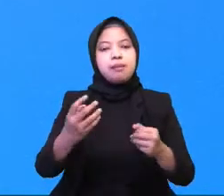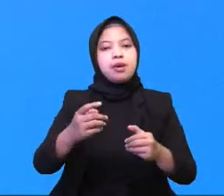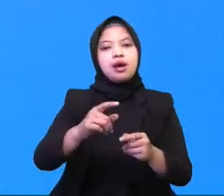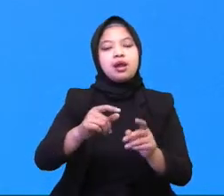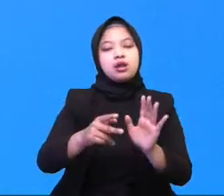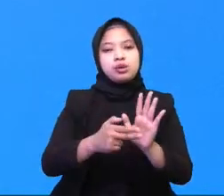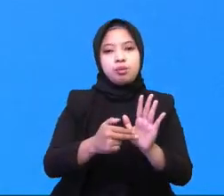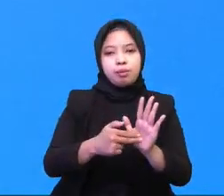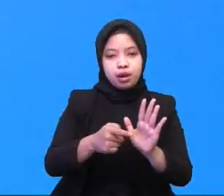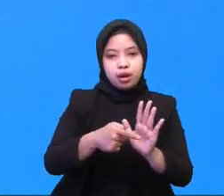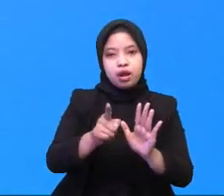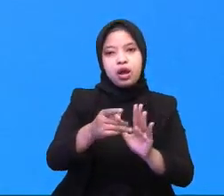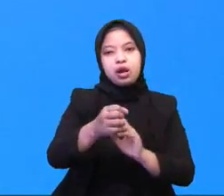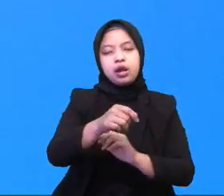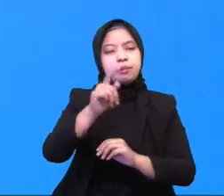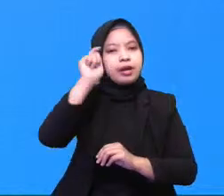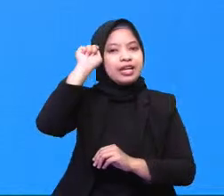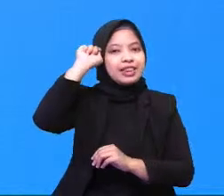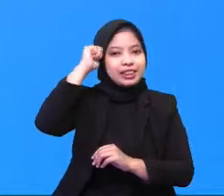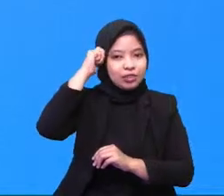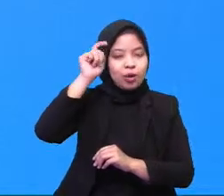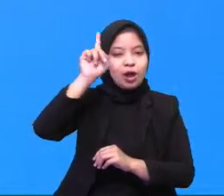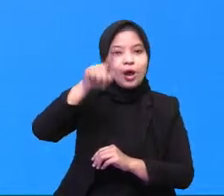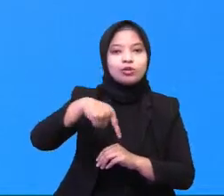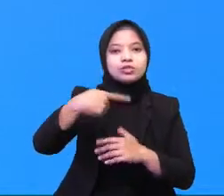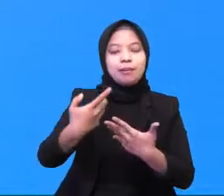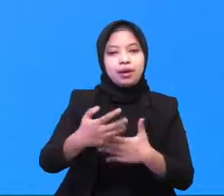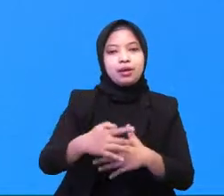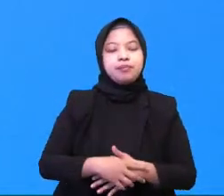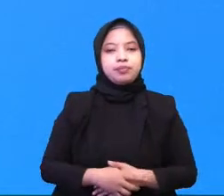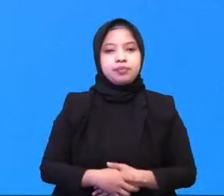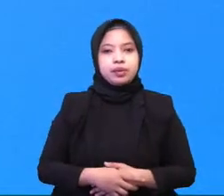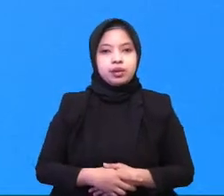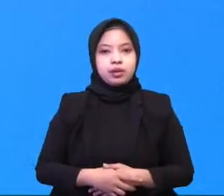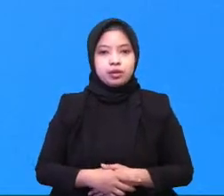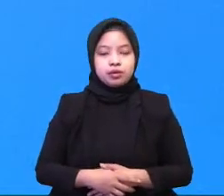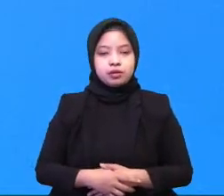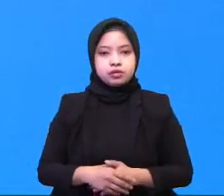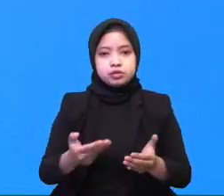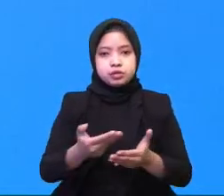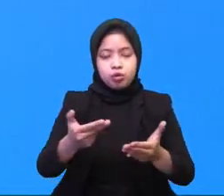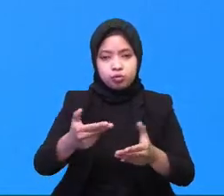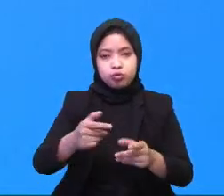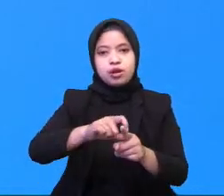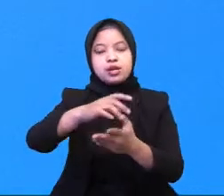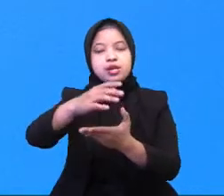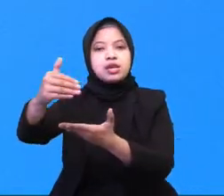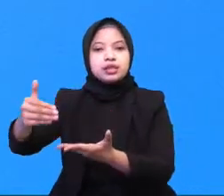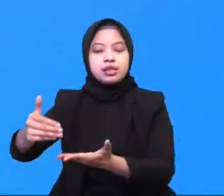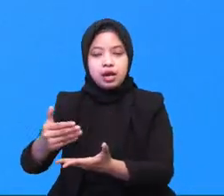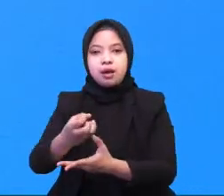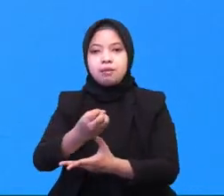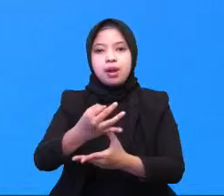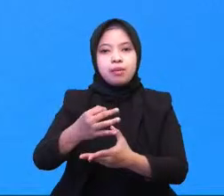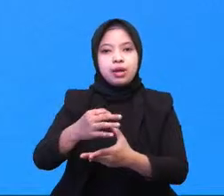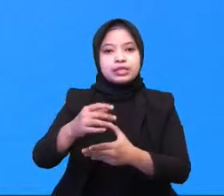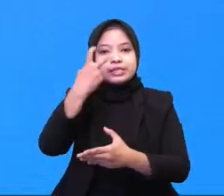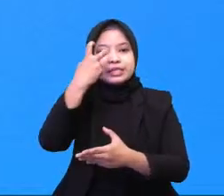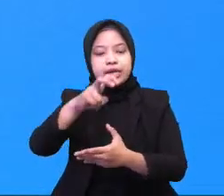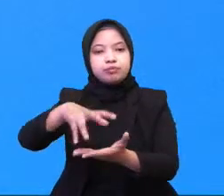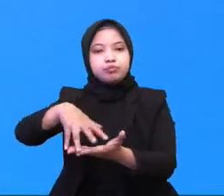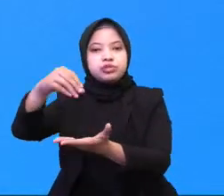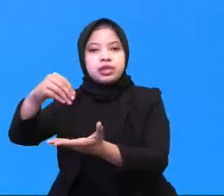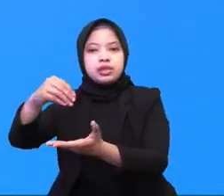number 0549 of 2022, also released a list of special immigration